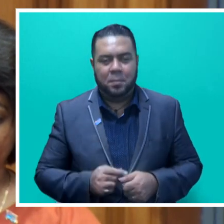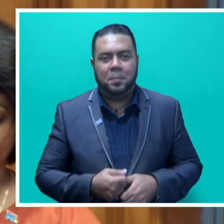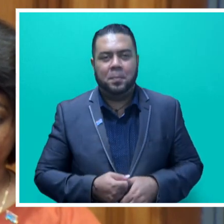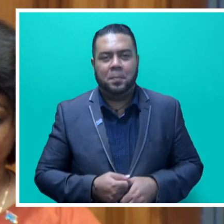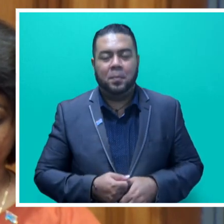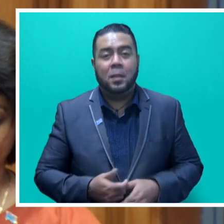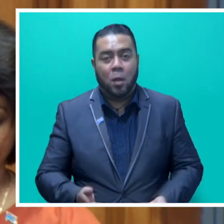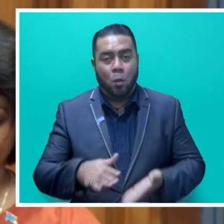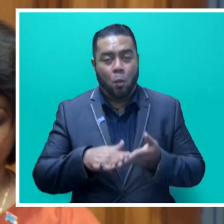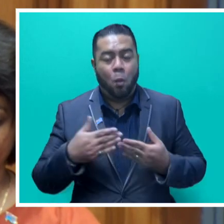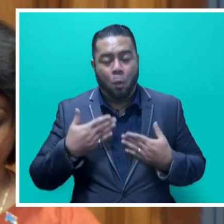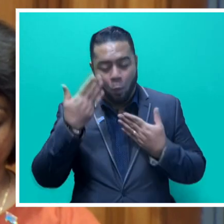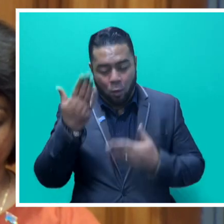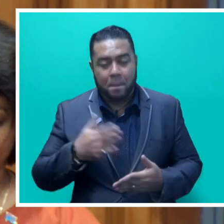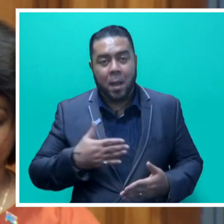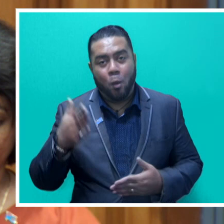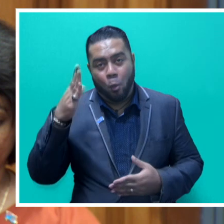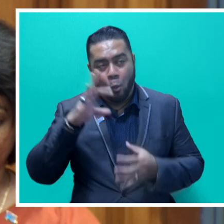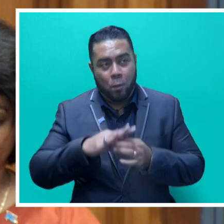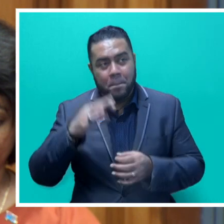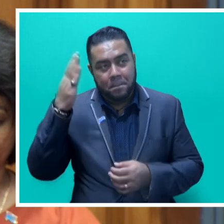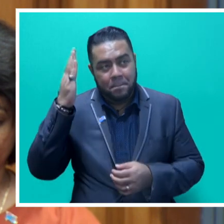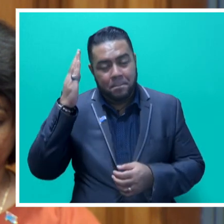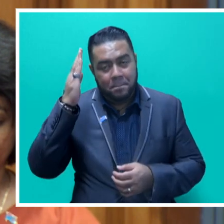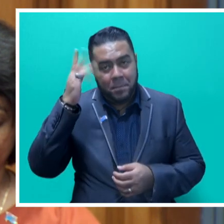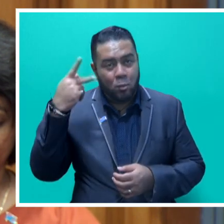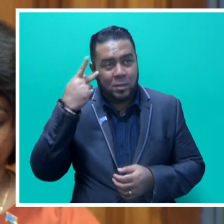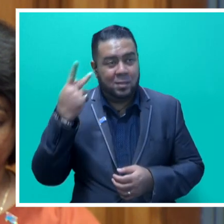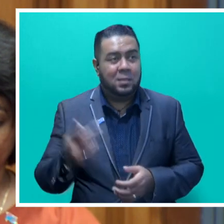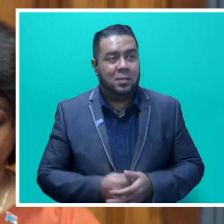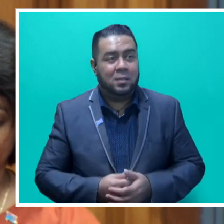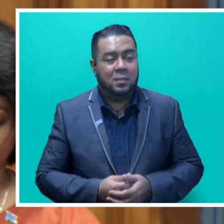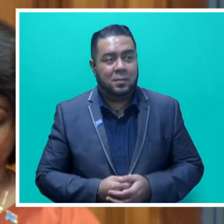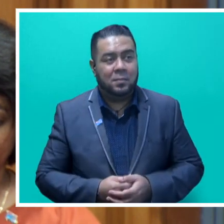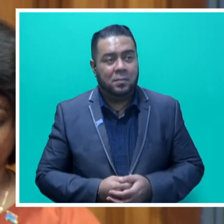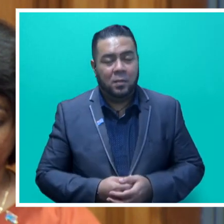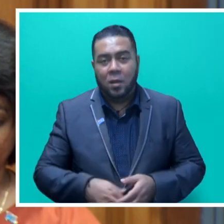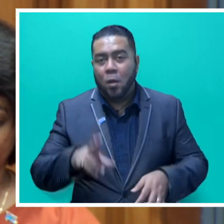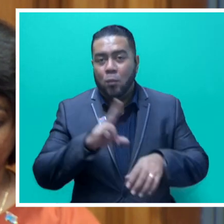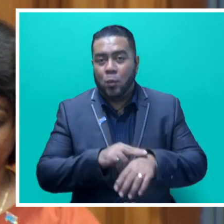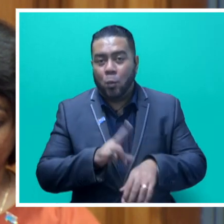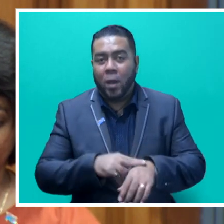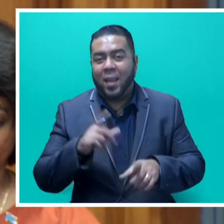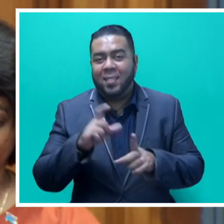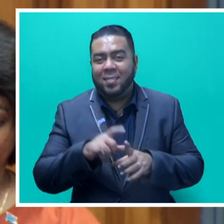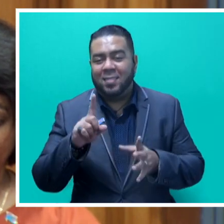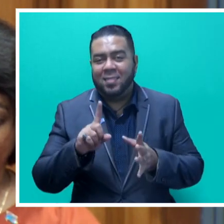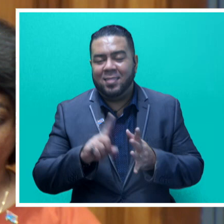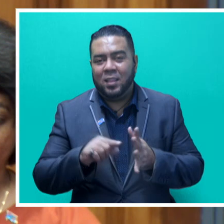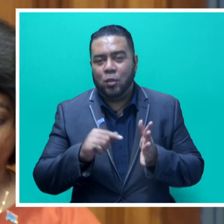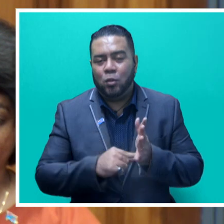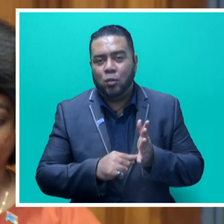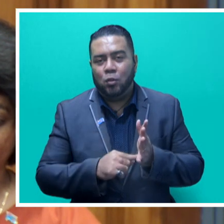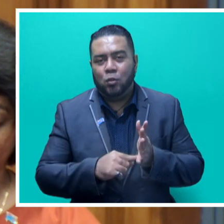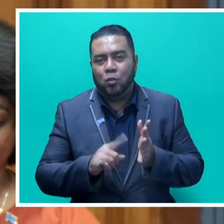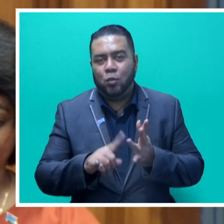I honor my own parents, my late father, Dr. Sakiasi Ditoka, and our Yagusa on the Wiko, our Vanua Verata, Sanokonoko, Vanuan Turambala